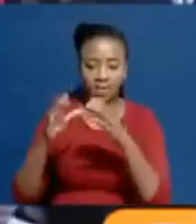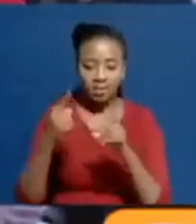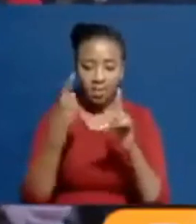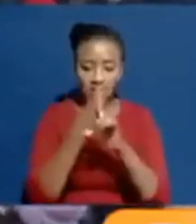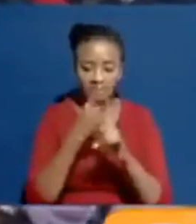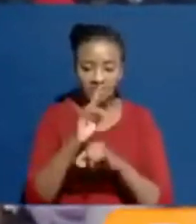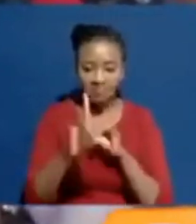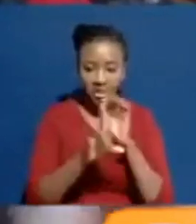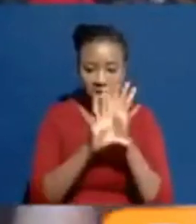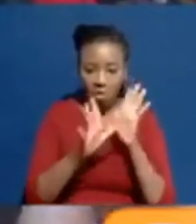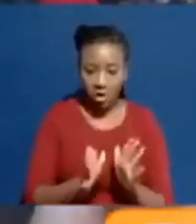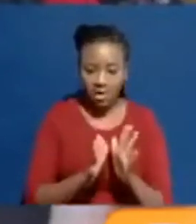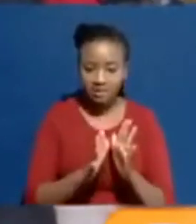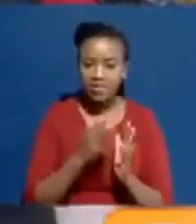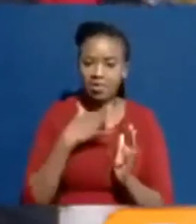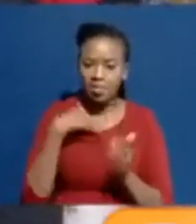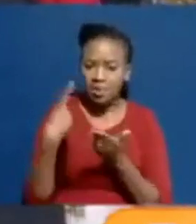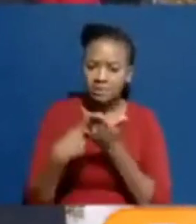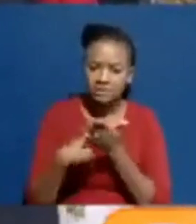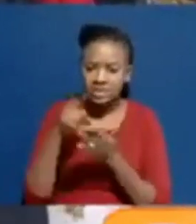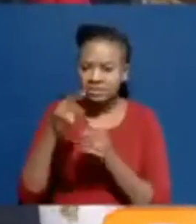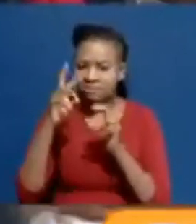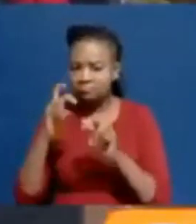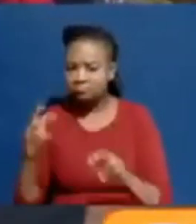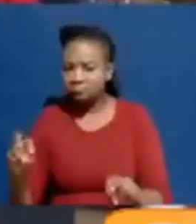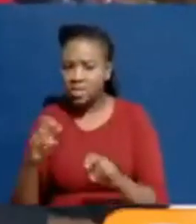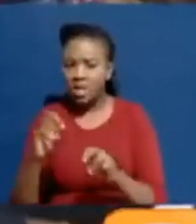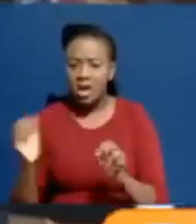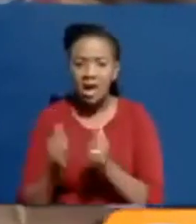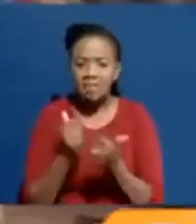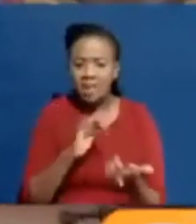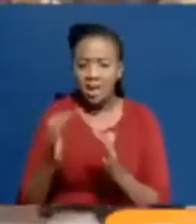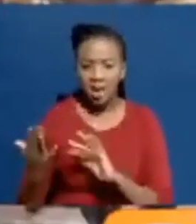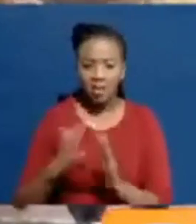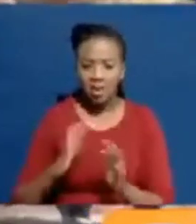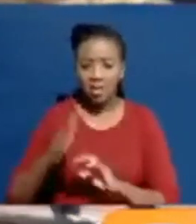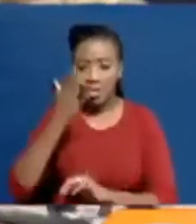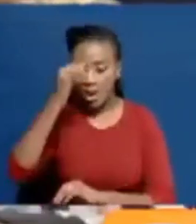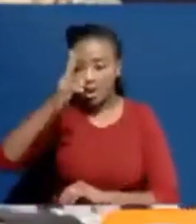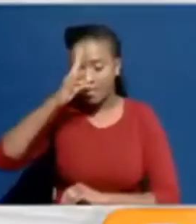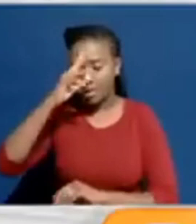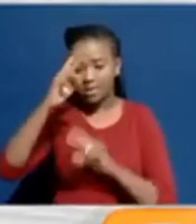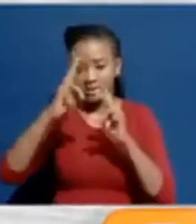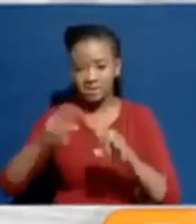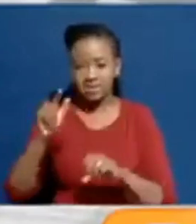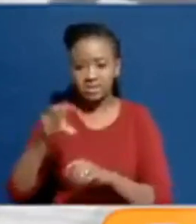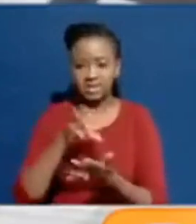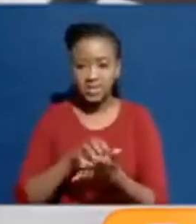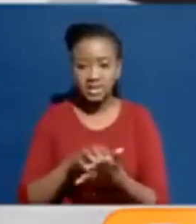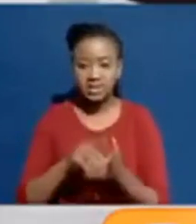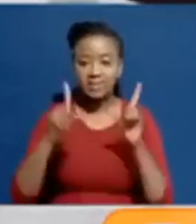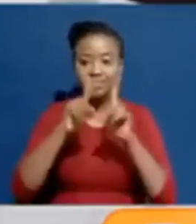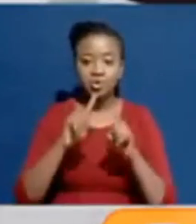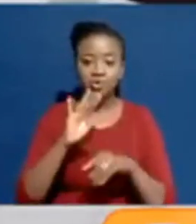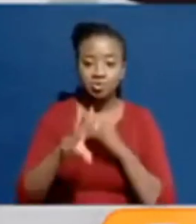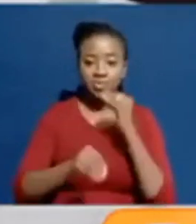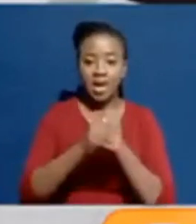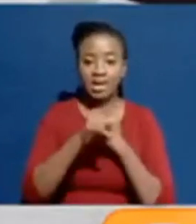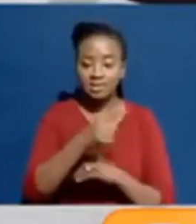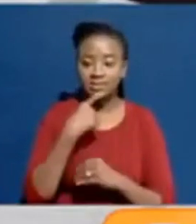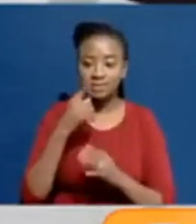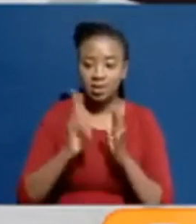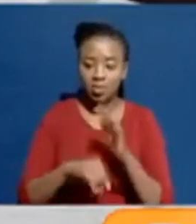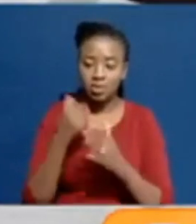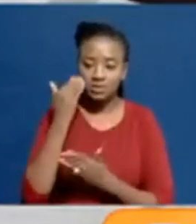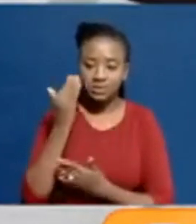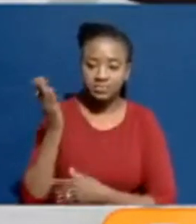reach a settlement on the investigations which were being conducted by police. The petition stating that the glaring question from